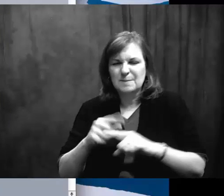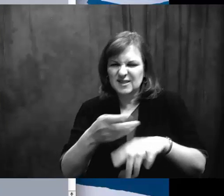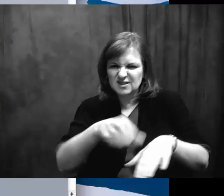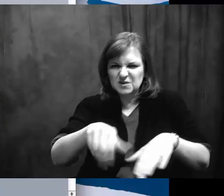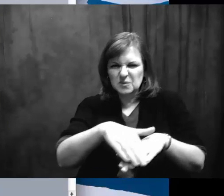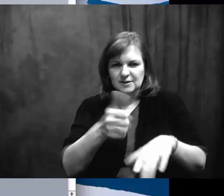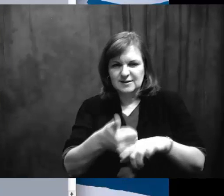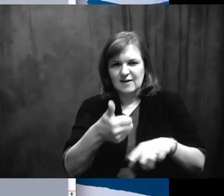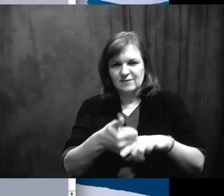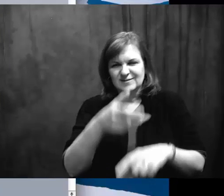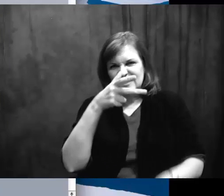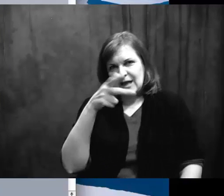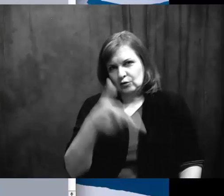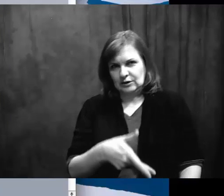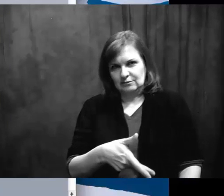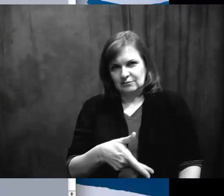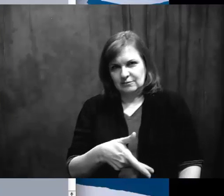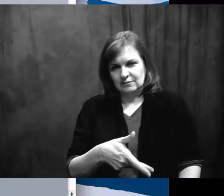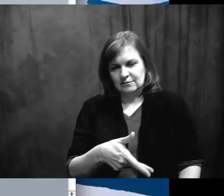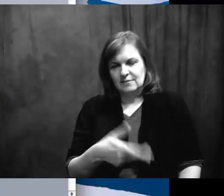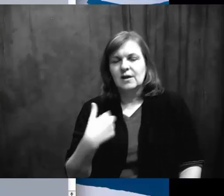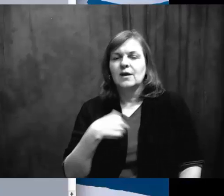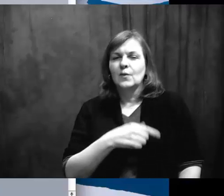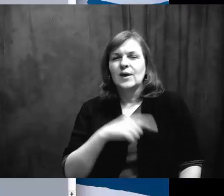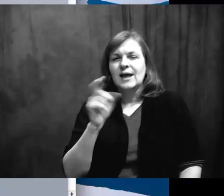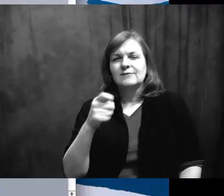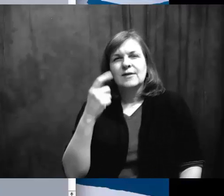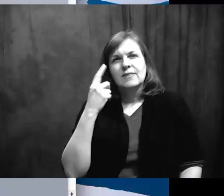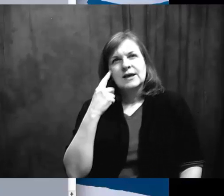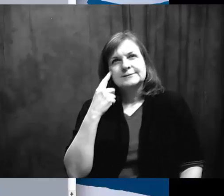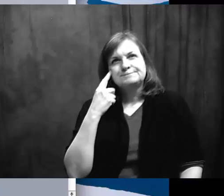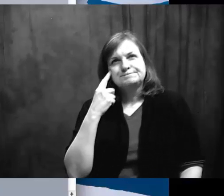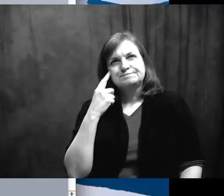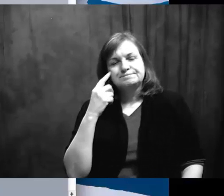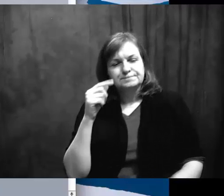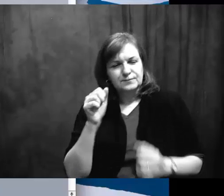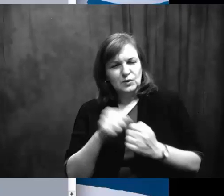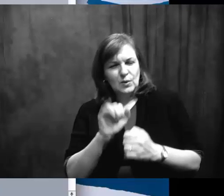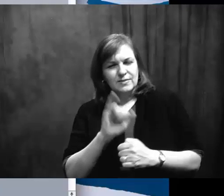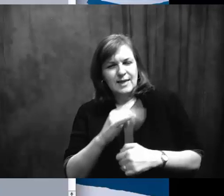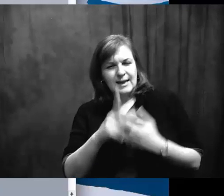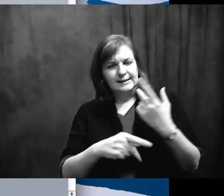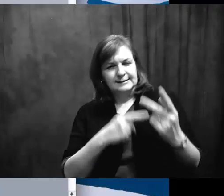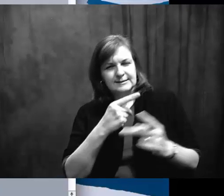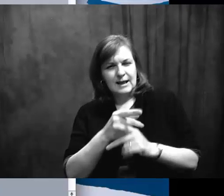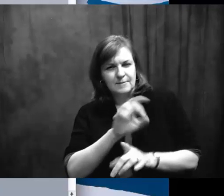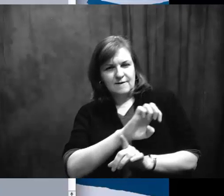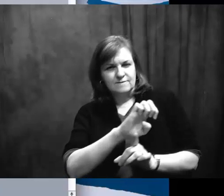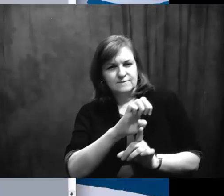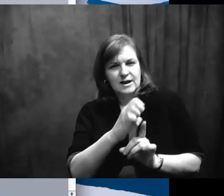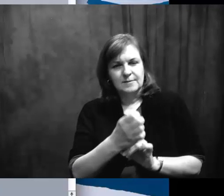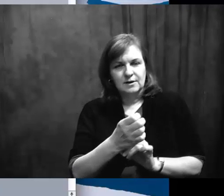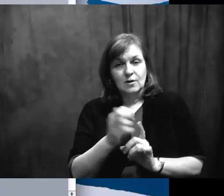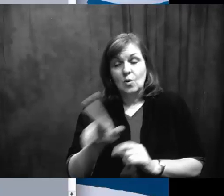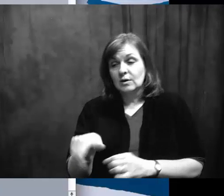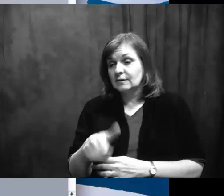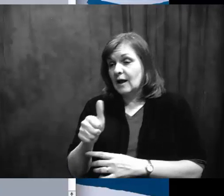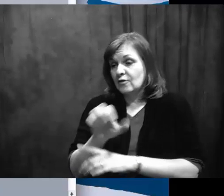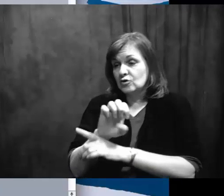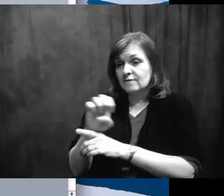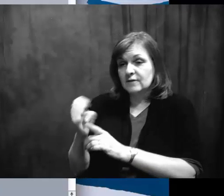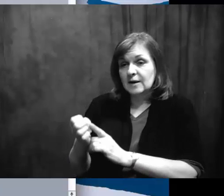soils are actually pretty terrible. So what we have to consider is, in these extreme environments